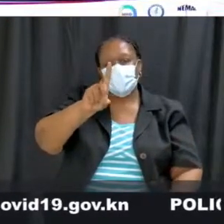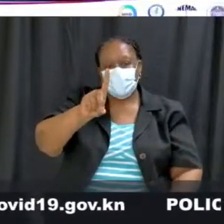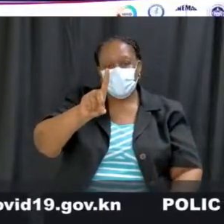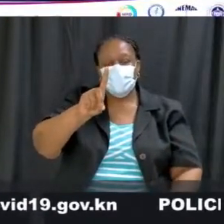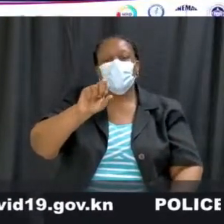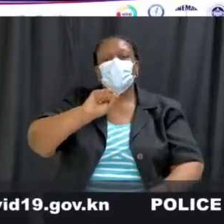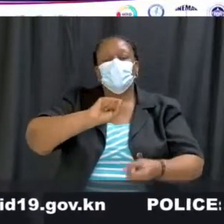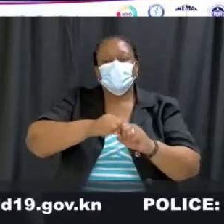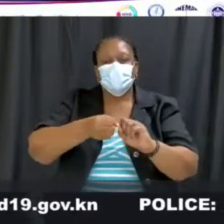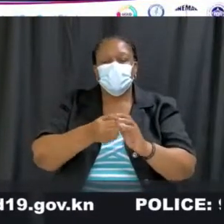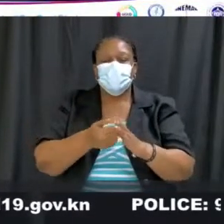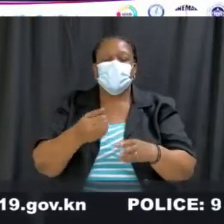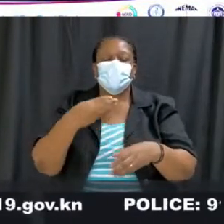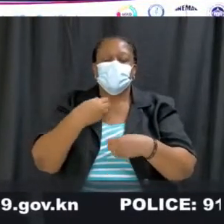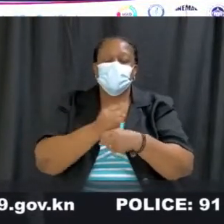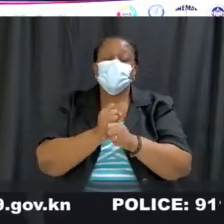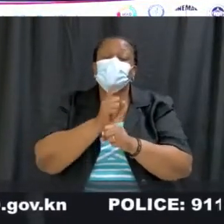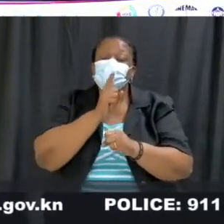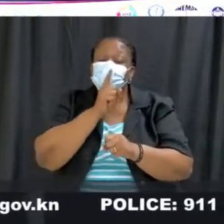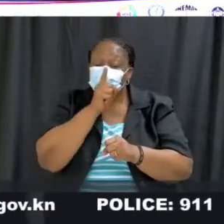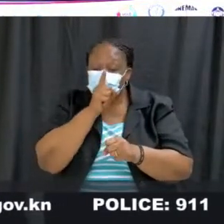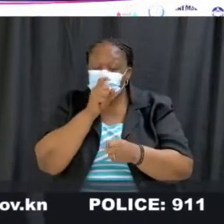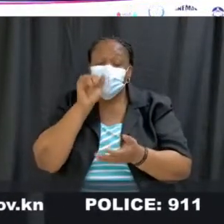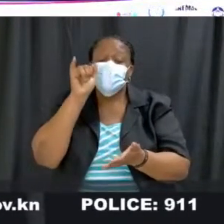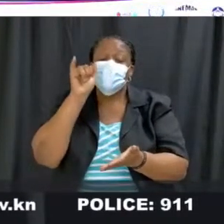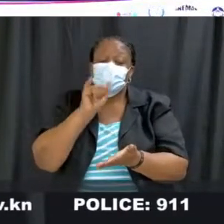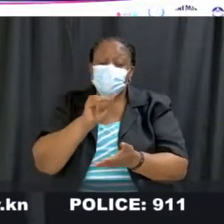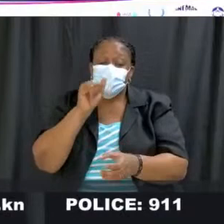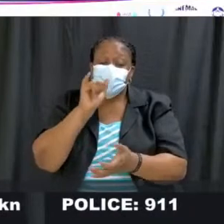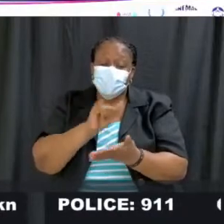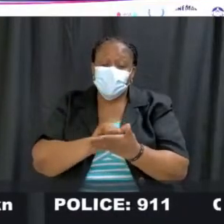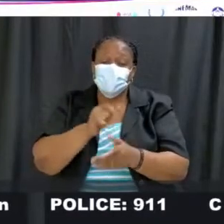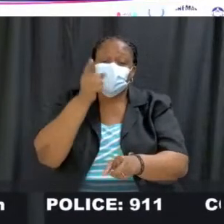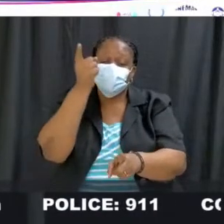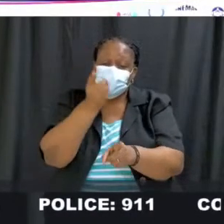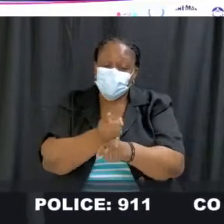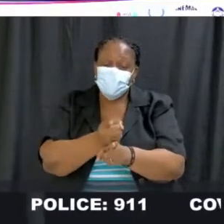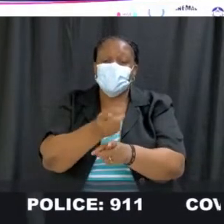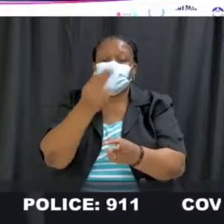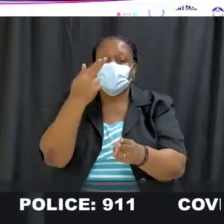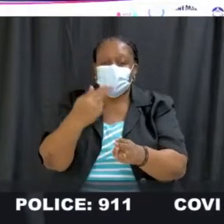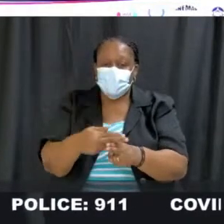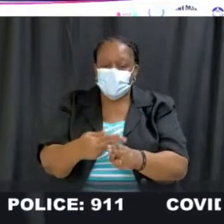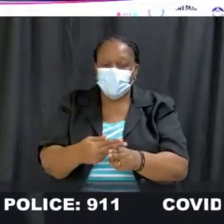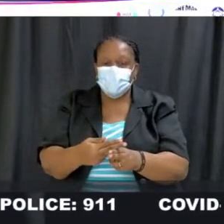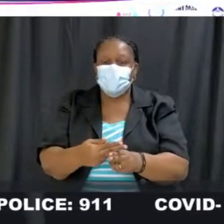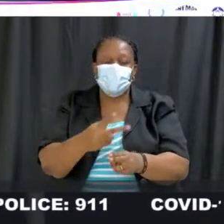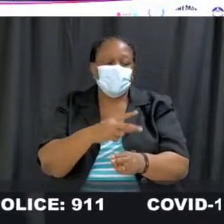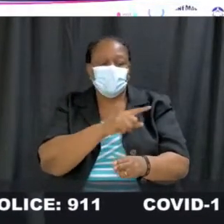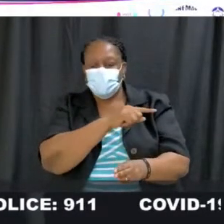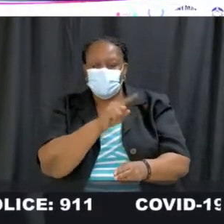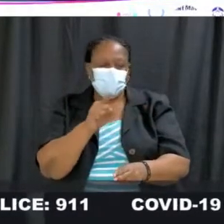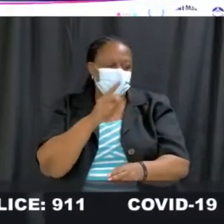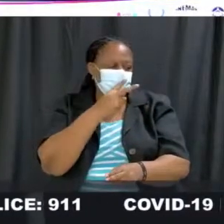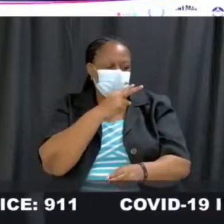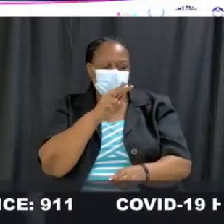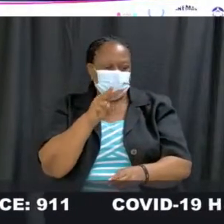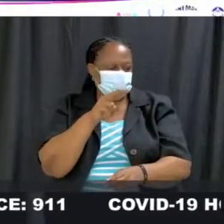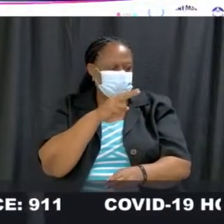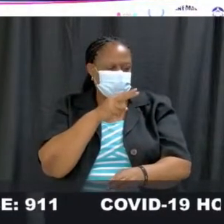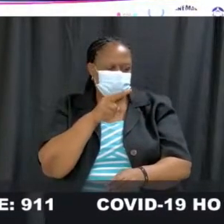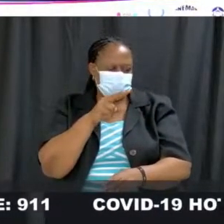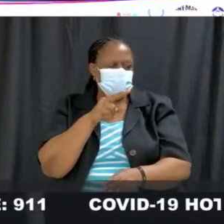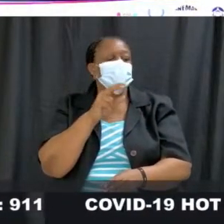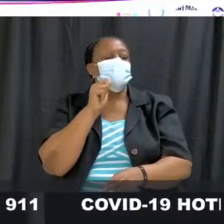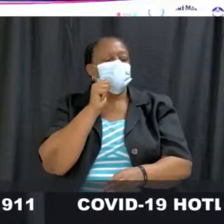with your legal name. That legal name is checked against your date of birth and then the unique ID that you are